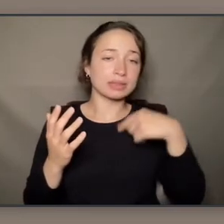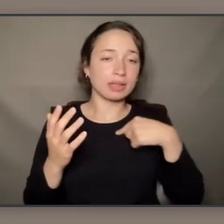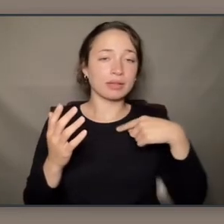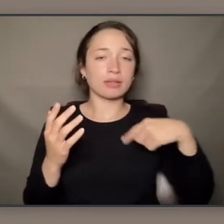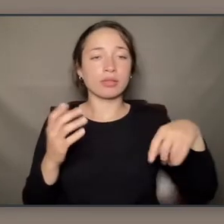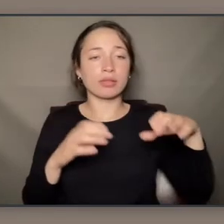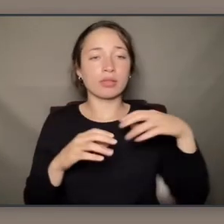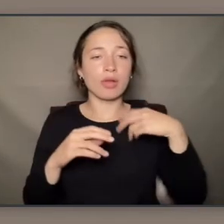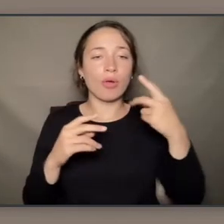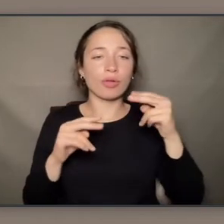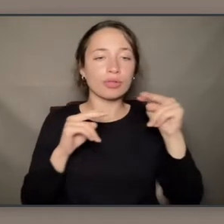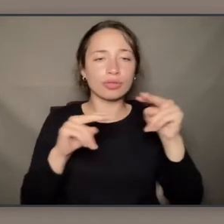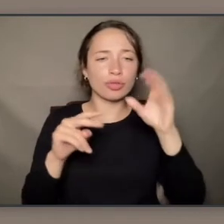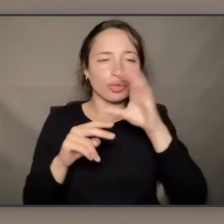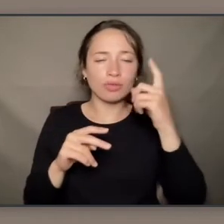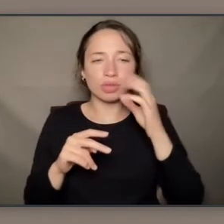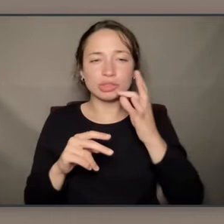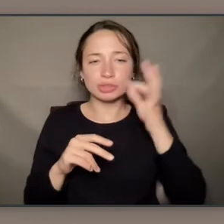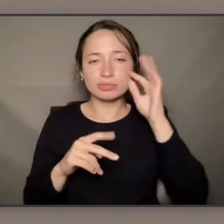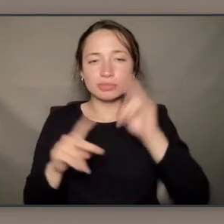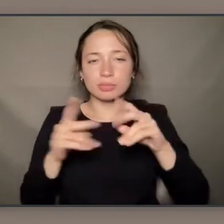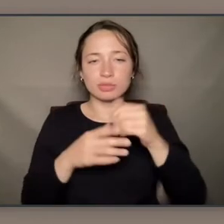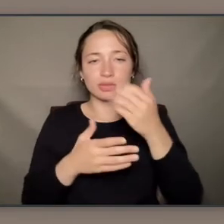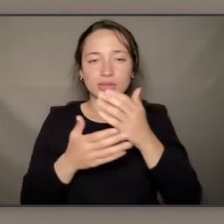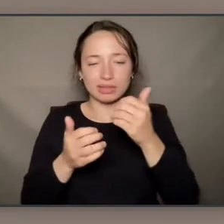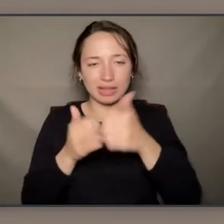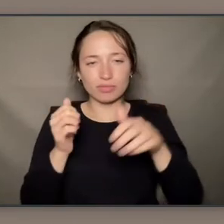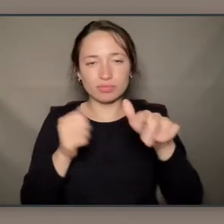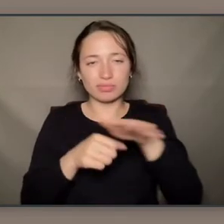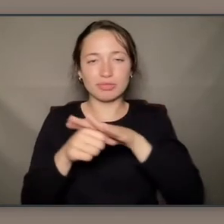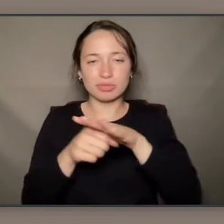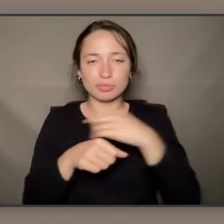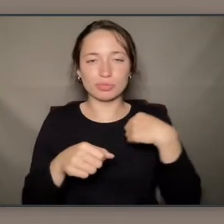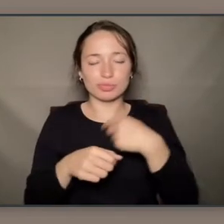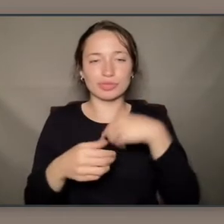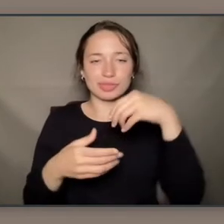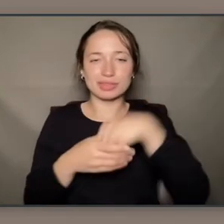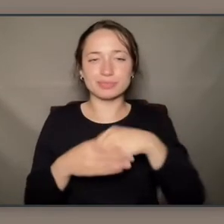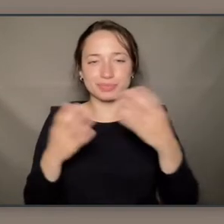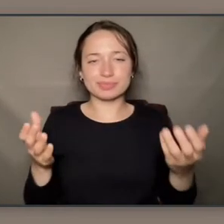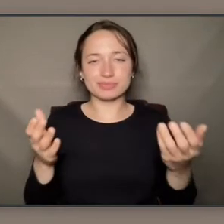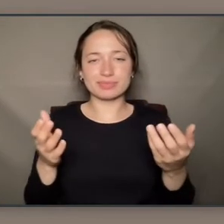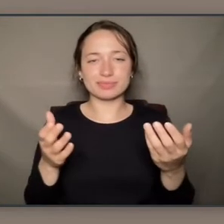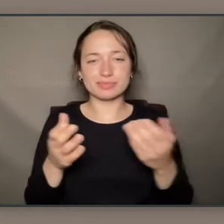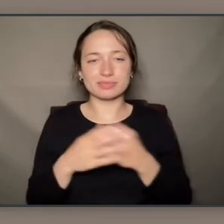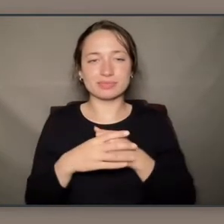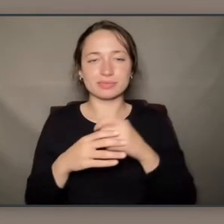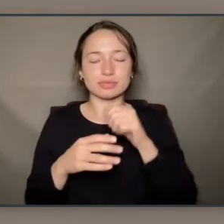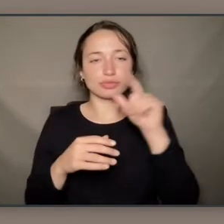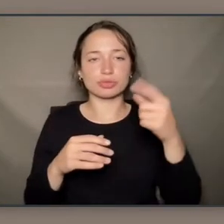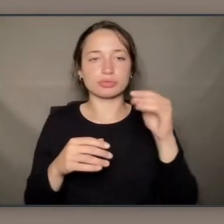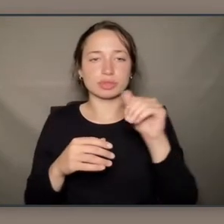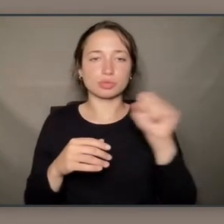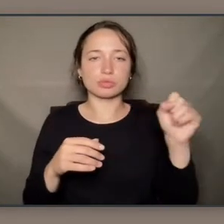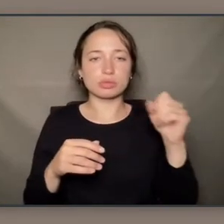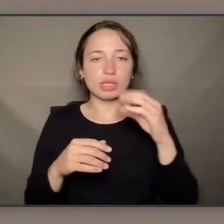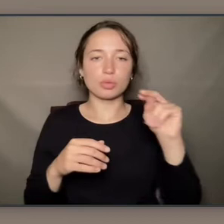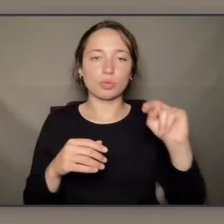was doing that, I looked for the indigenous peoples in every area that we were in, and not